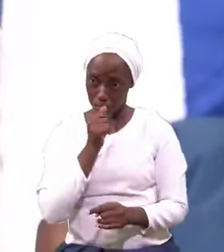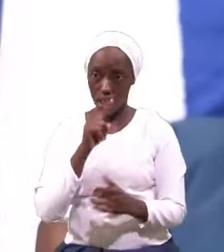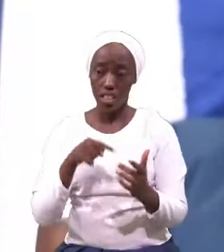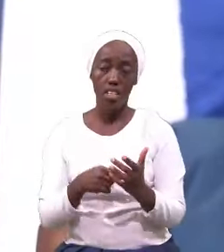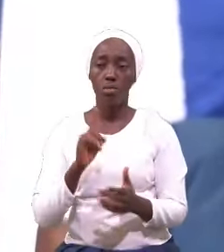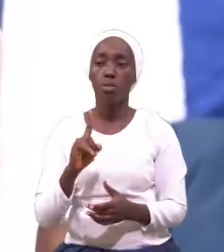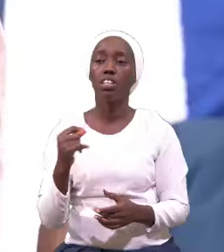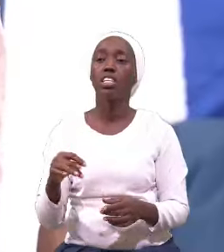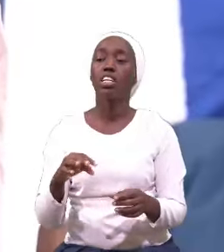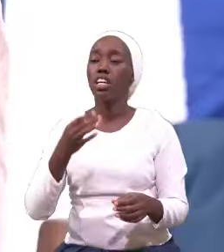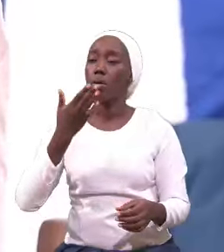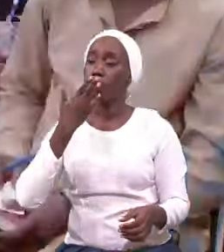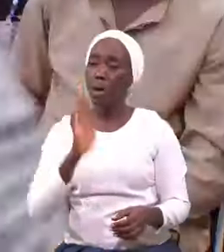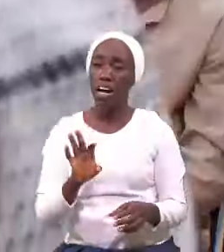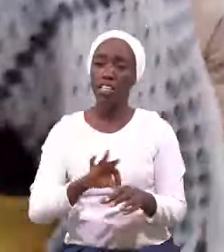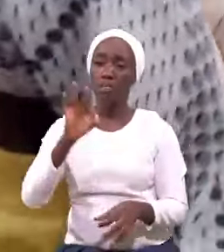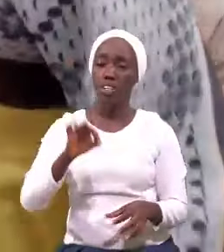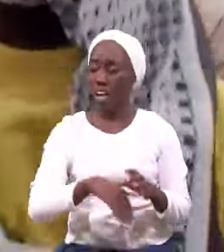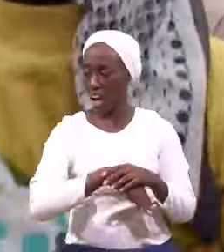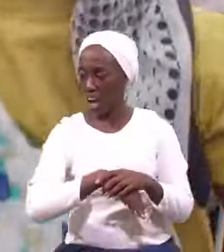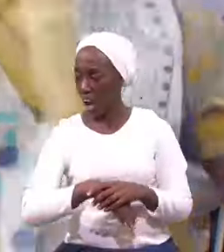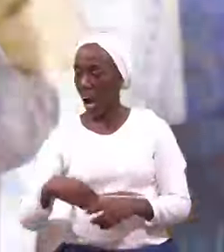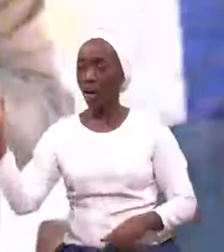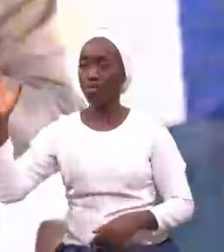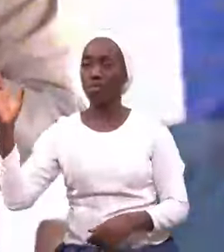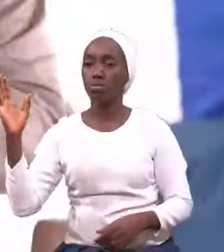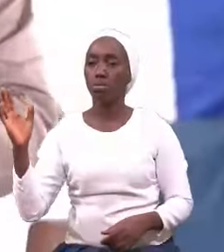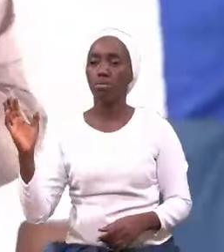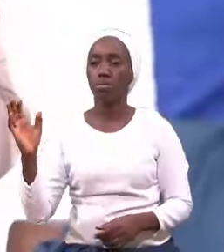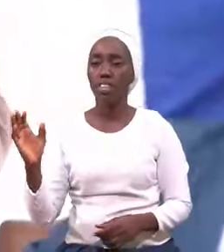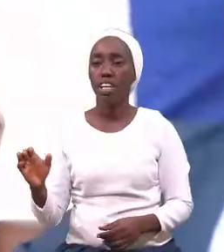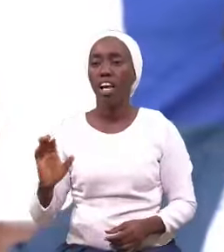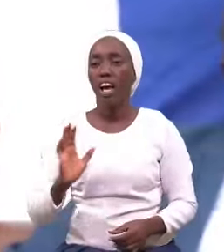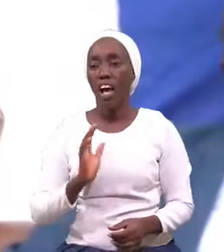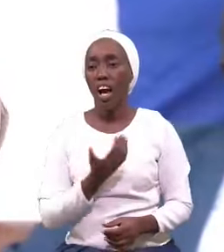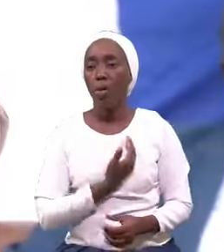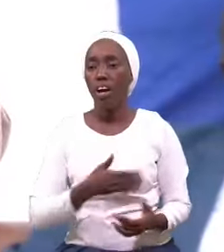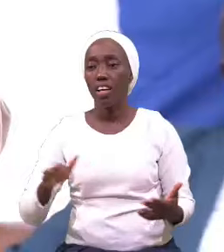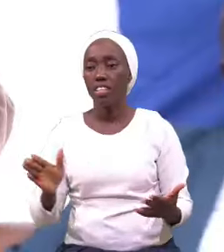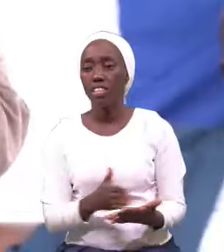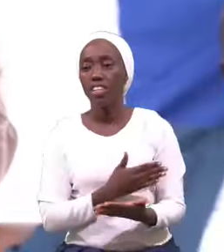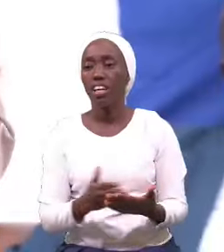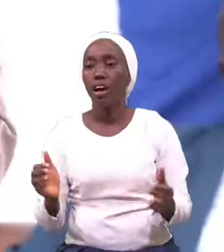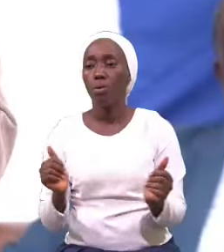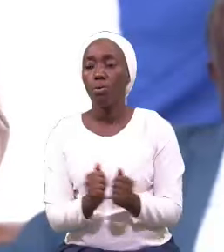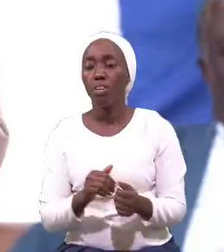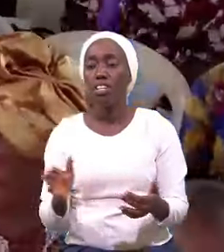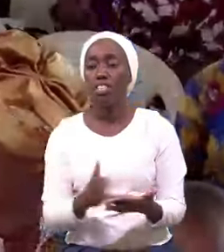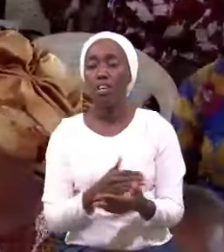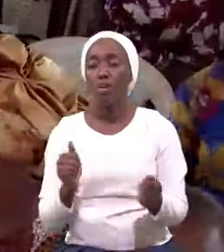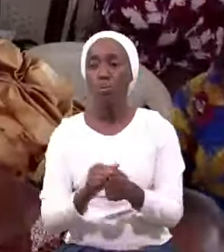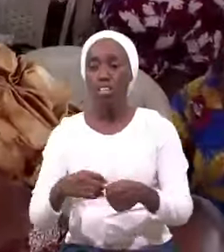The evil spirit went out. Our singers will sing with inspiration from